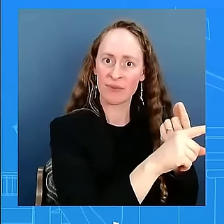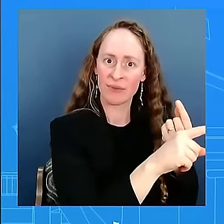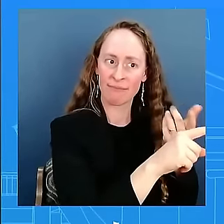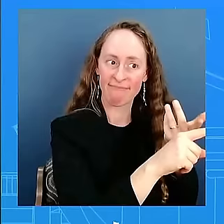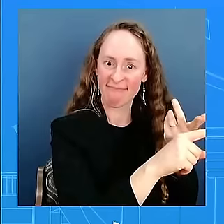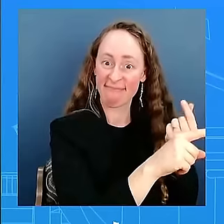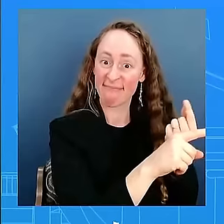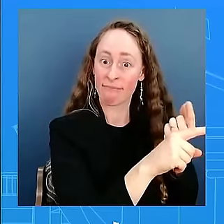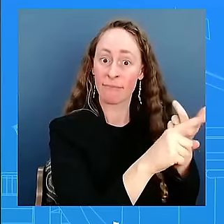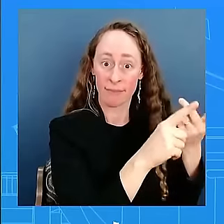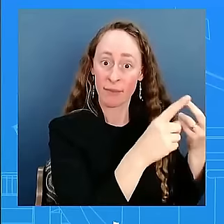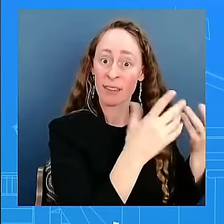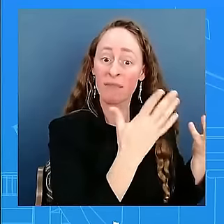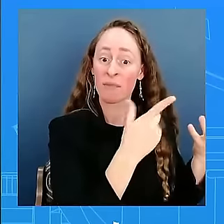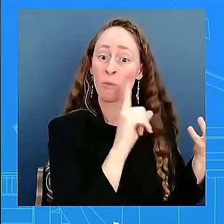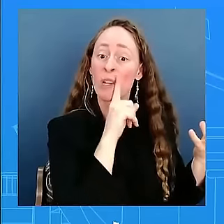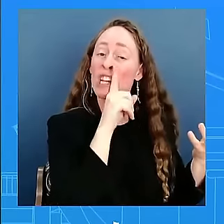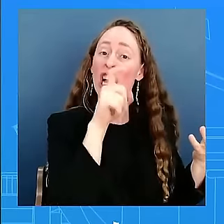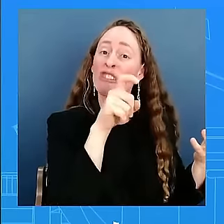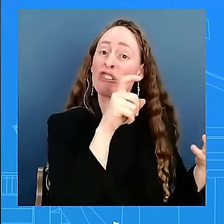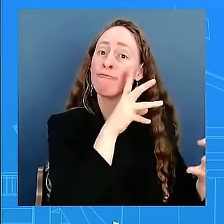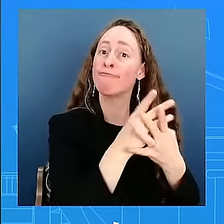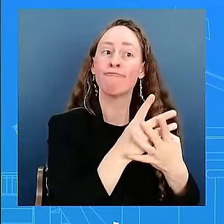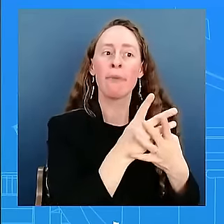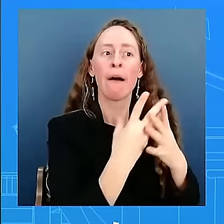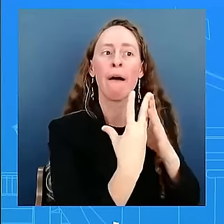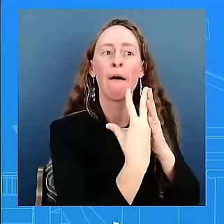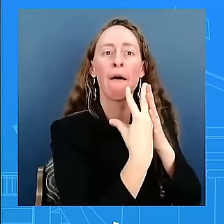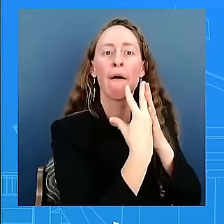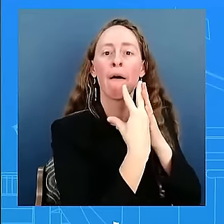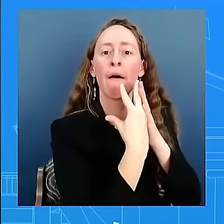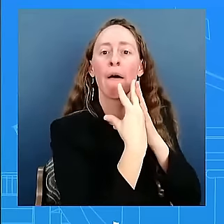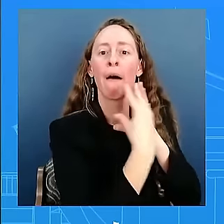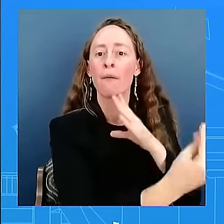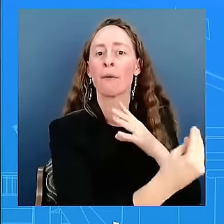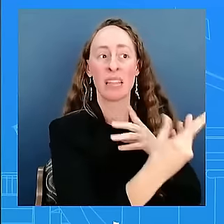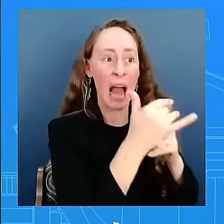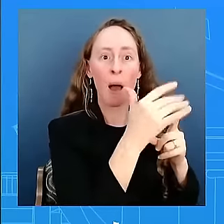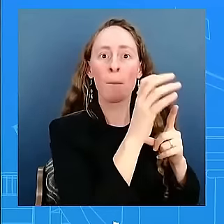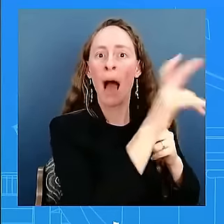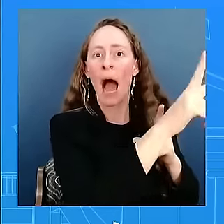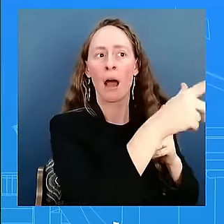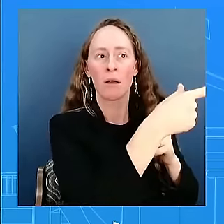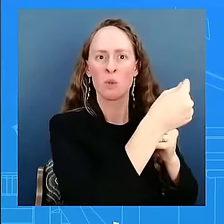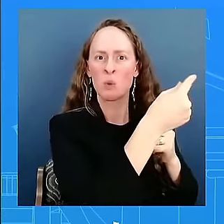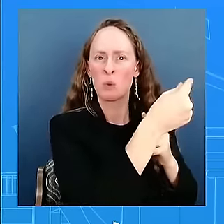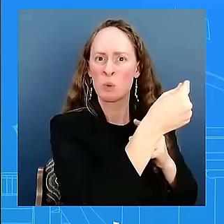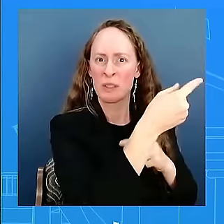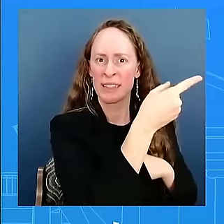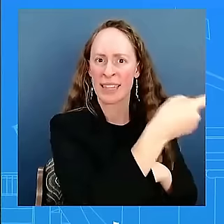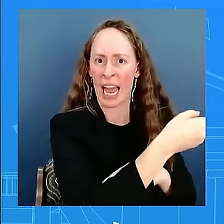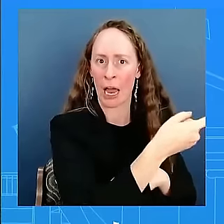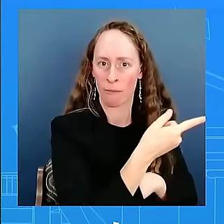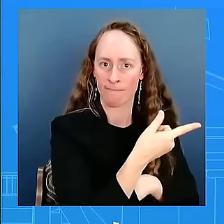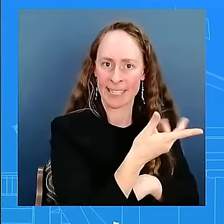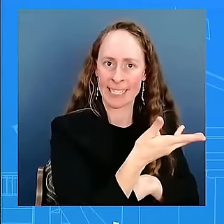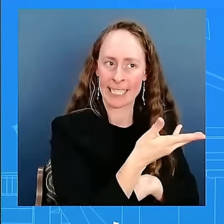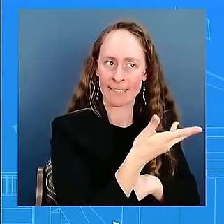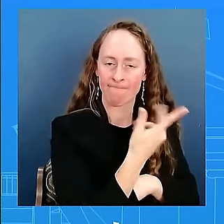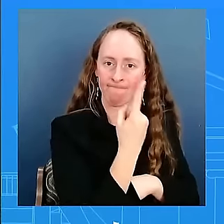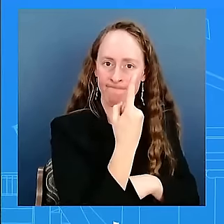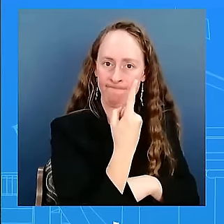prison in a hostile foreign country or in the hands of a hostile power. So from our